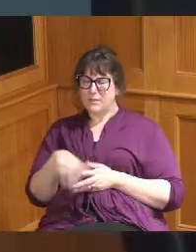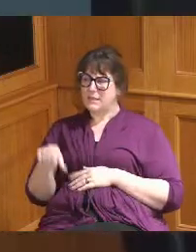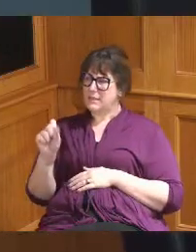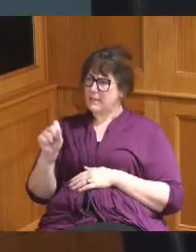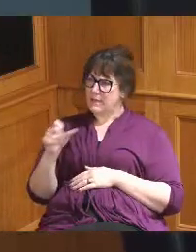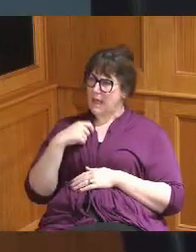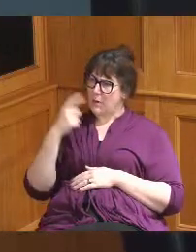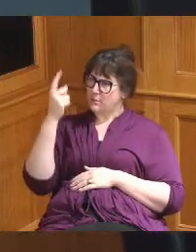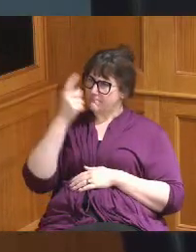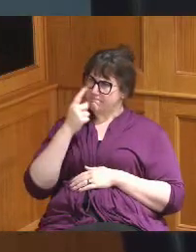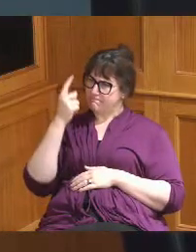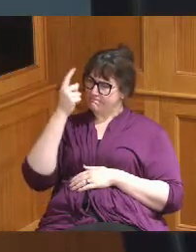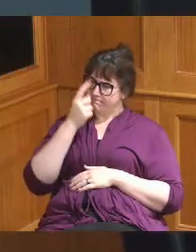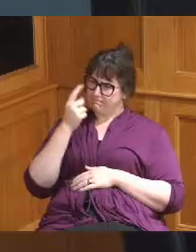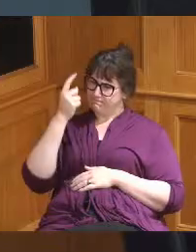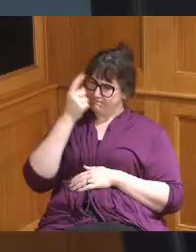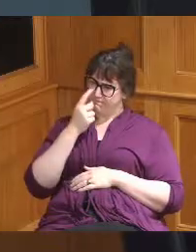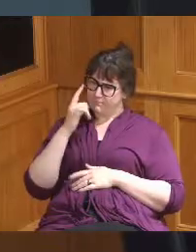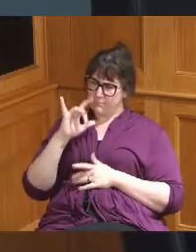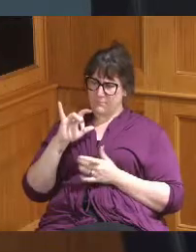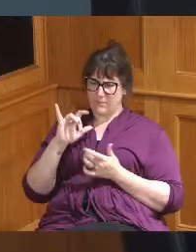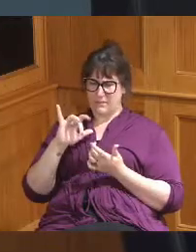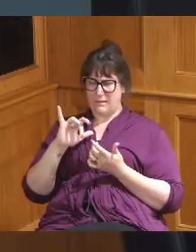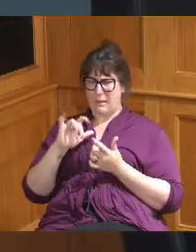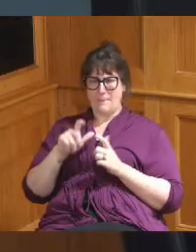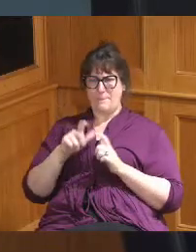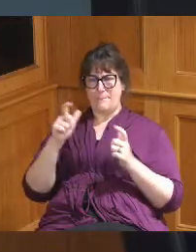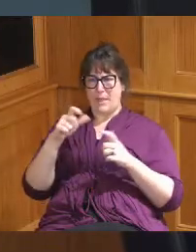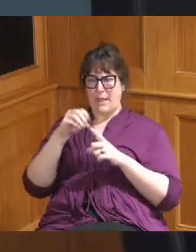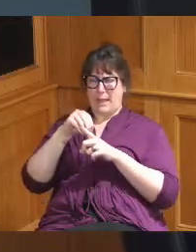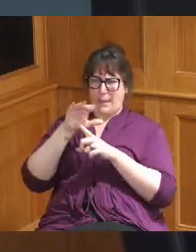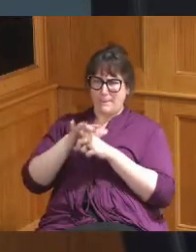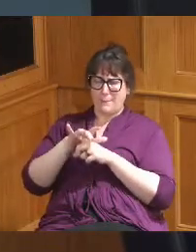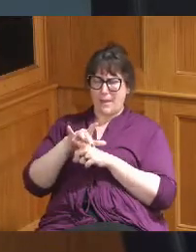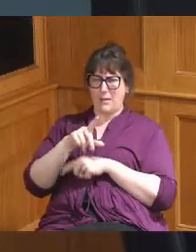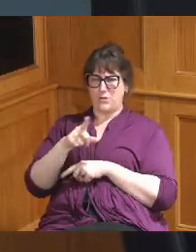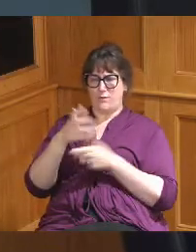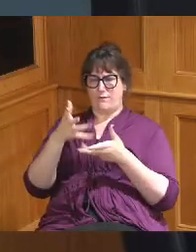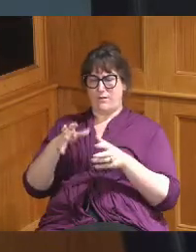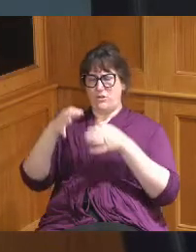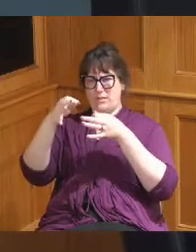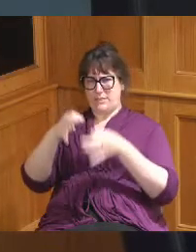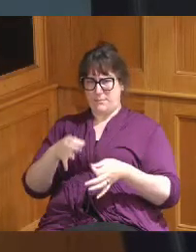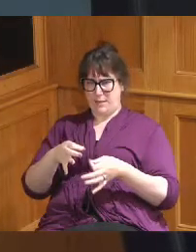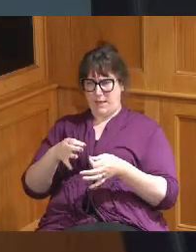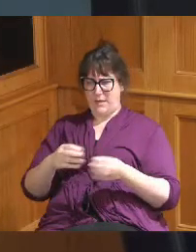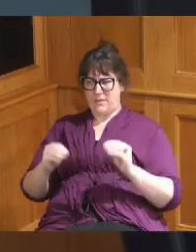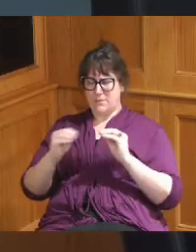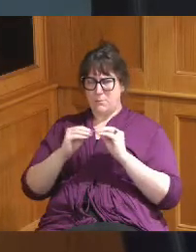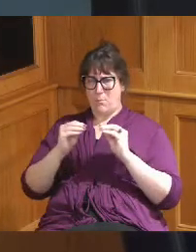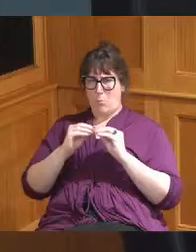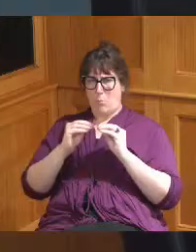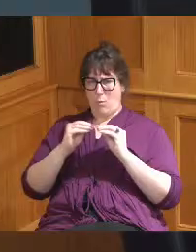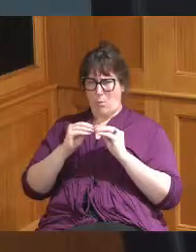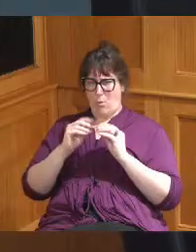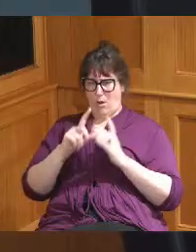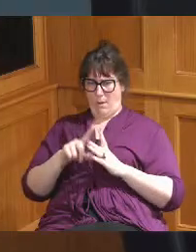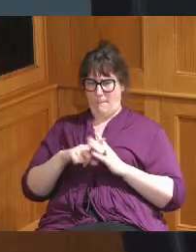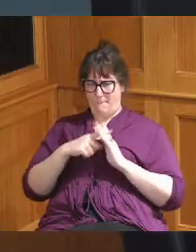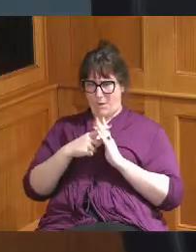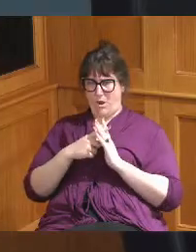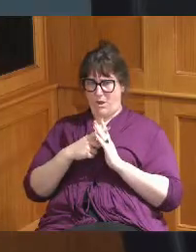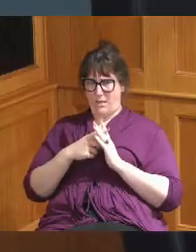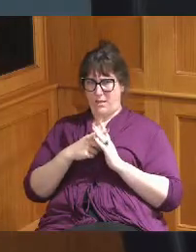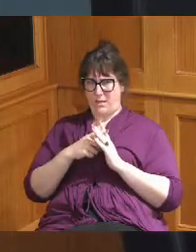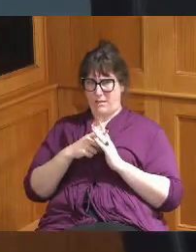I was wondering about how big of an impact it would be, and as you've explained that it's more of a pilot, it's more targeted than that. It's not really,